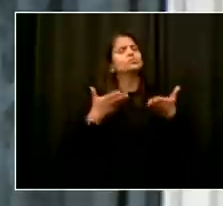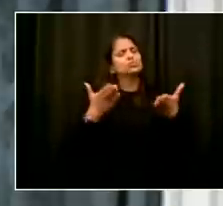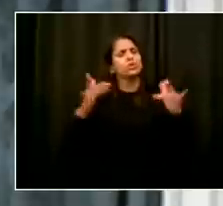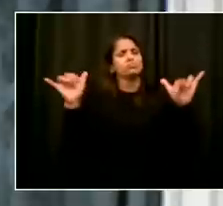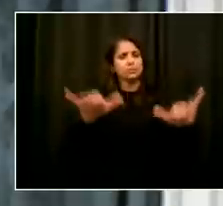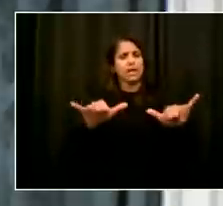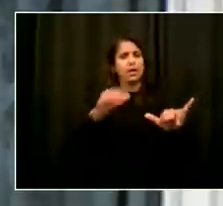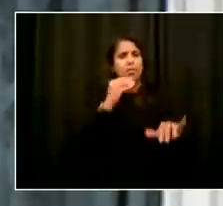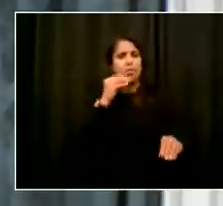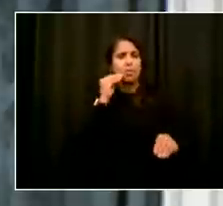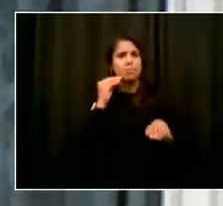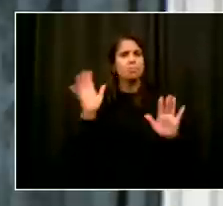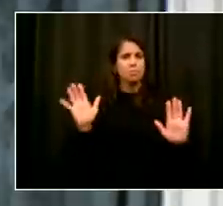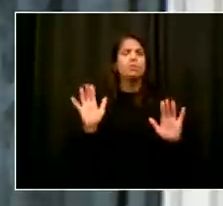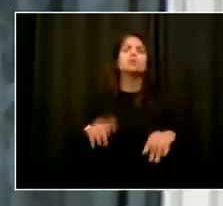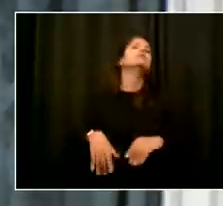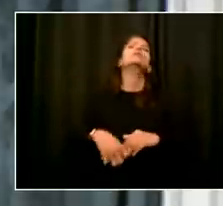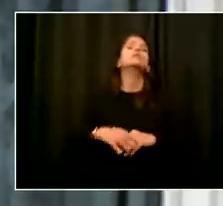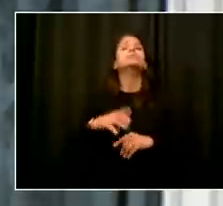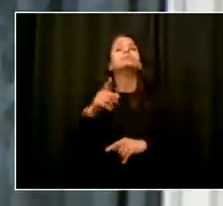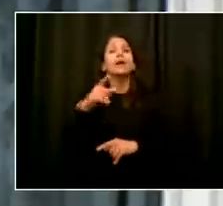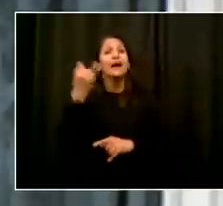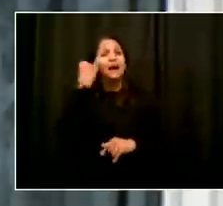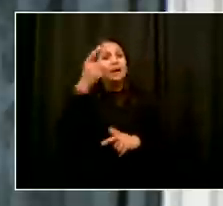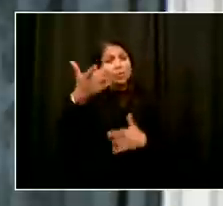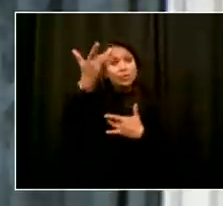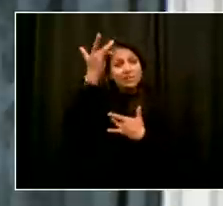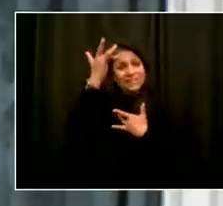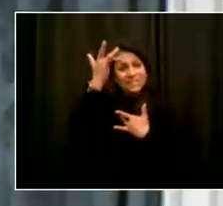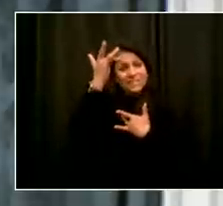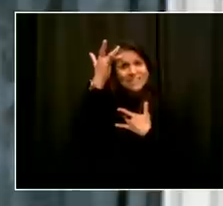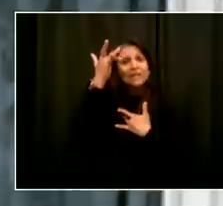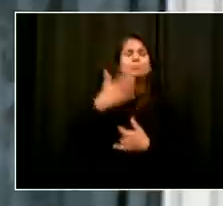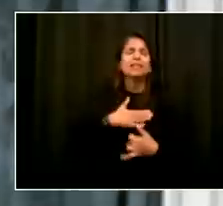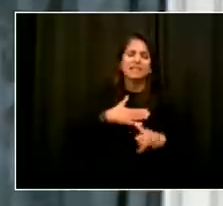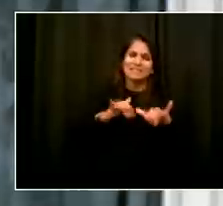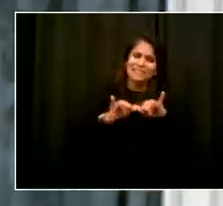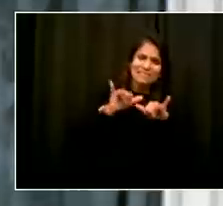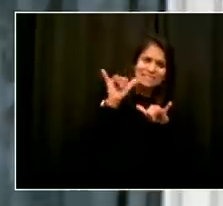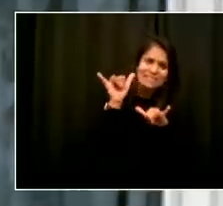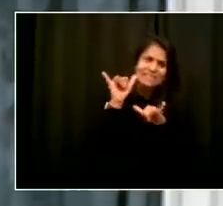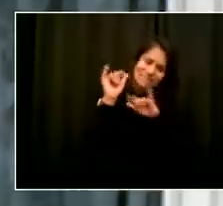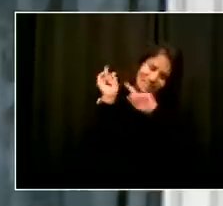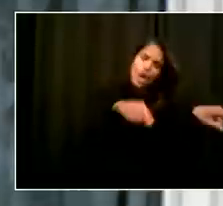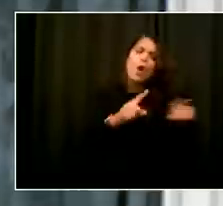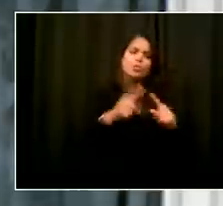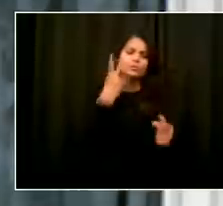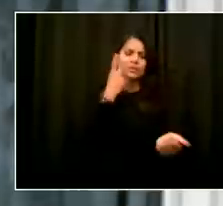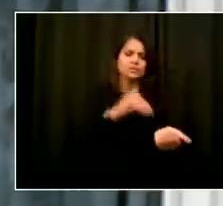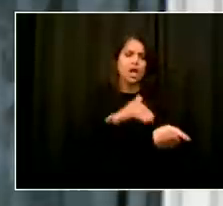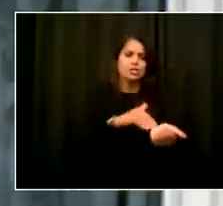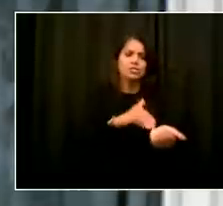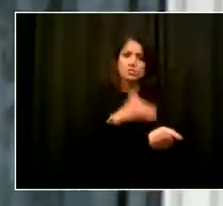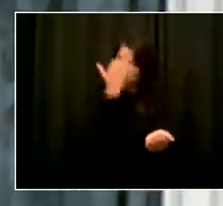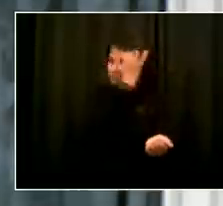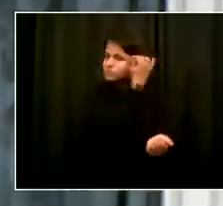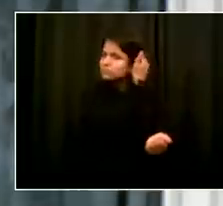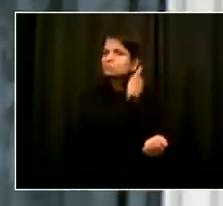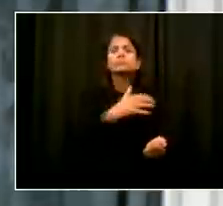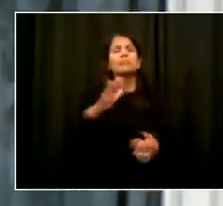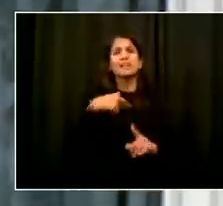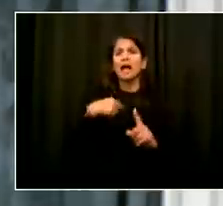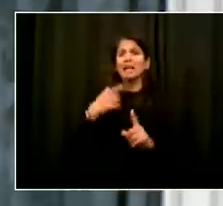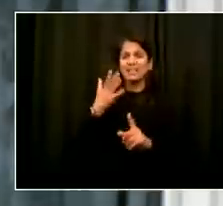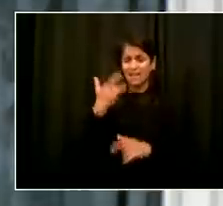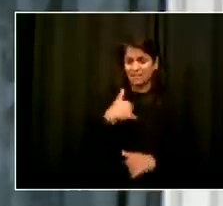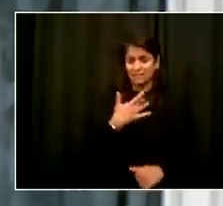the safe, effective, life-saving vaccine that we already have, the flu shot. It still may be the most important